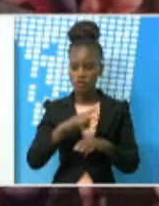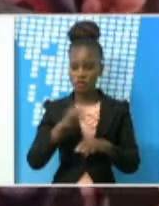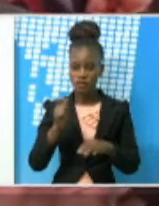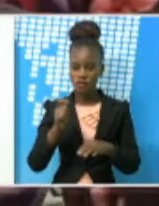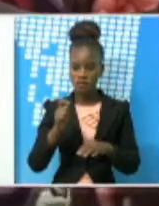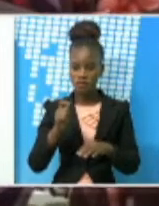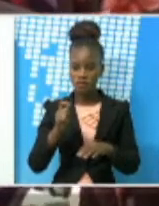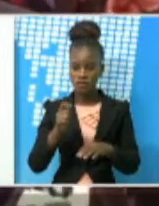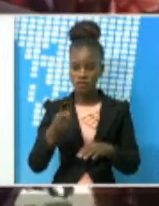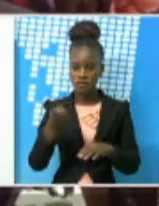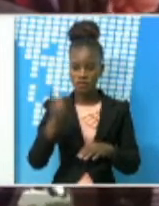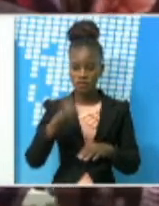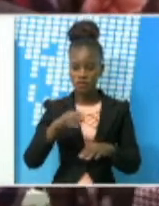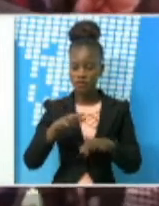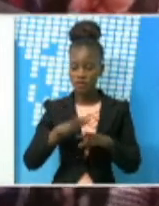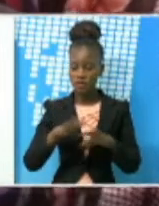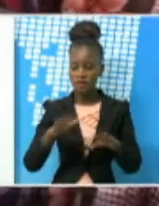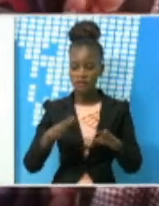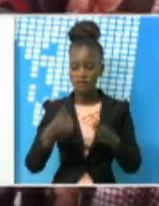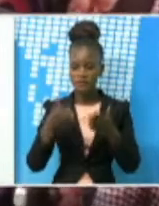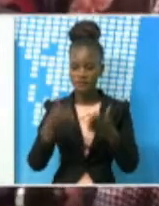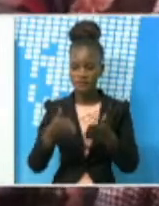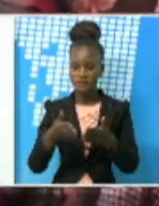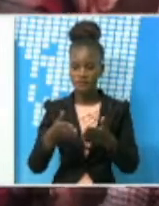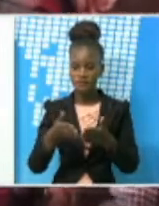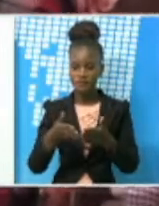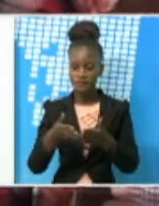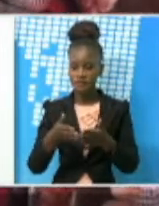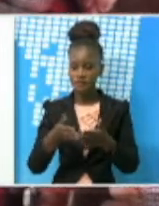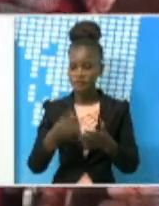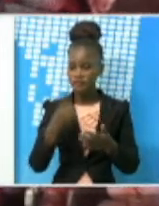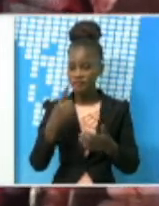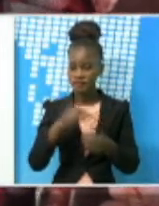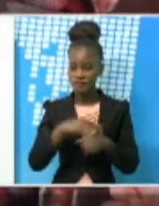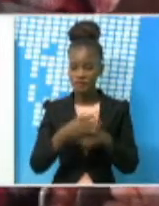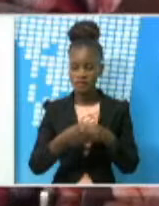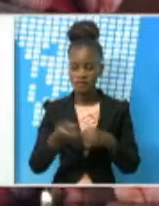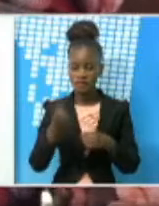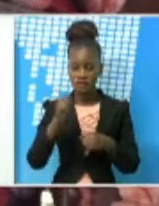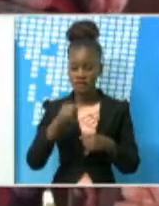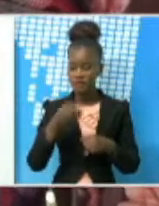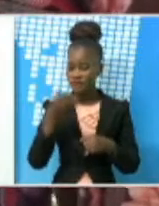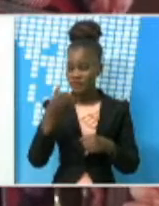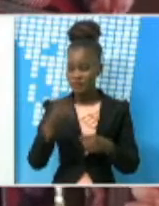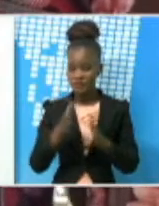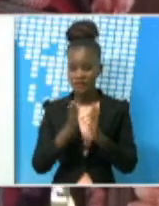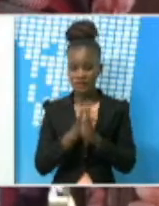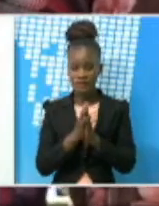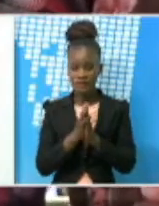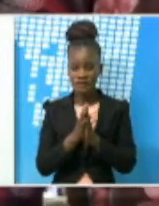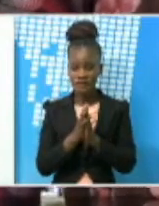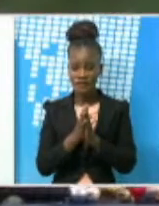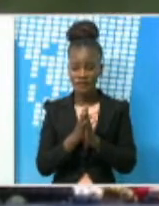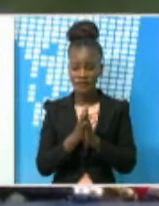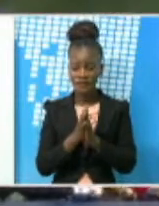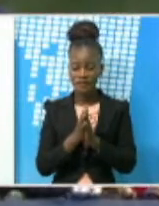they are starving. But for crafty, you're the one making and you're the one knowing the what.